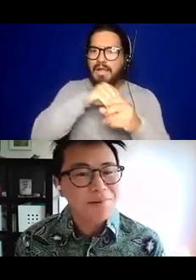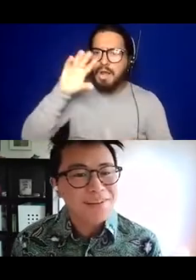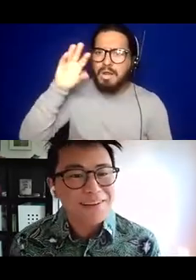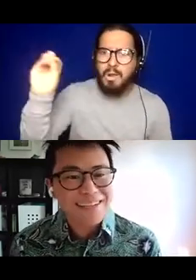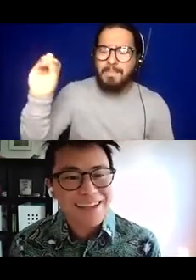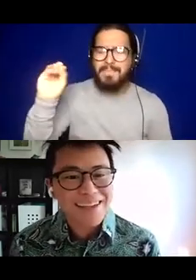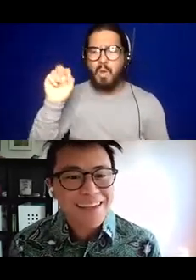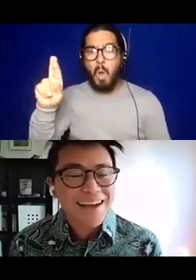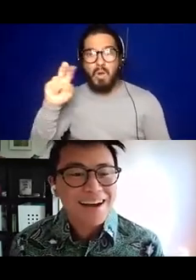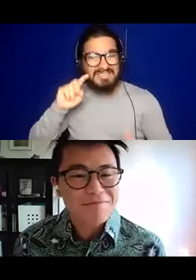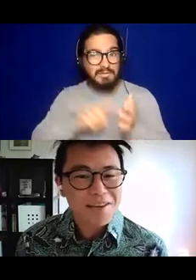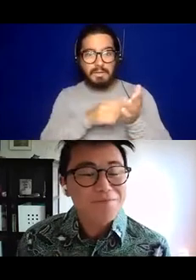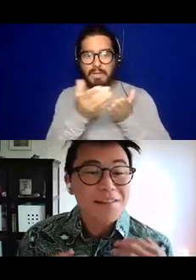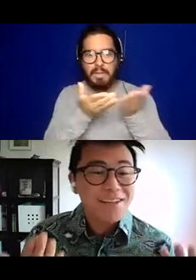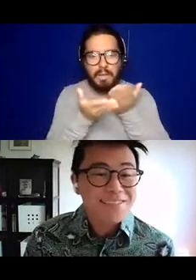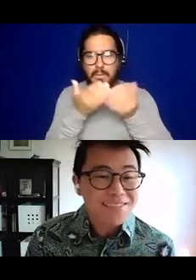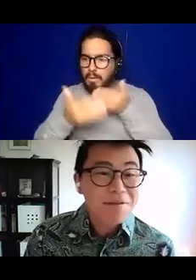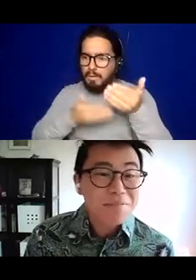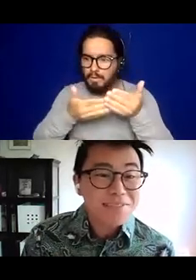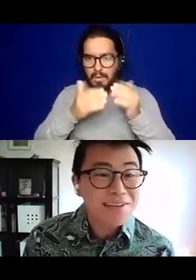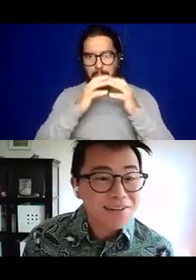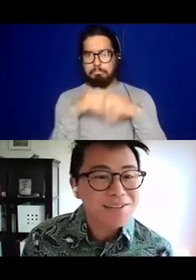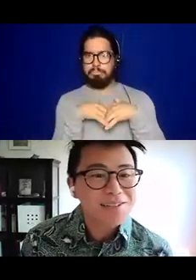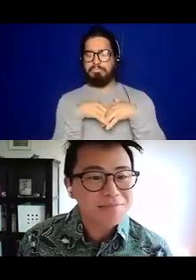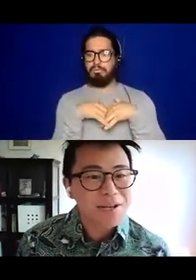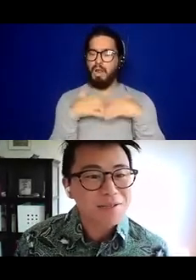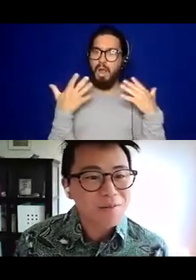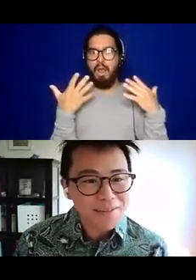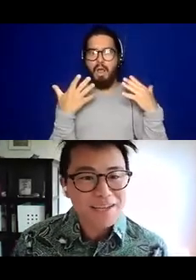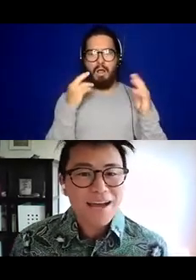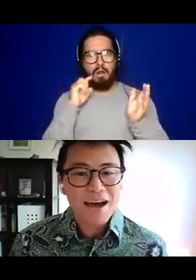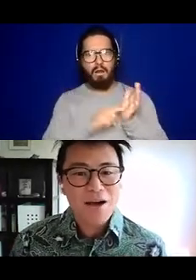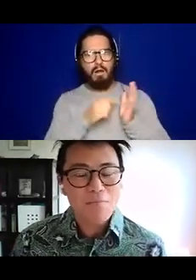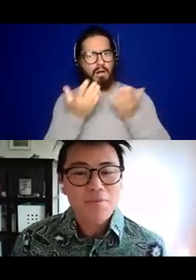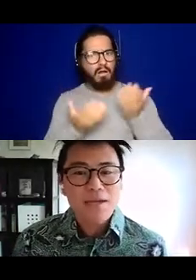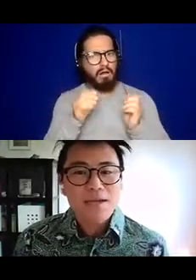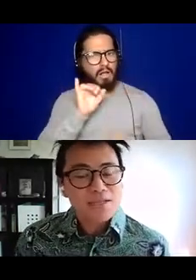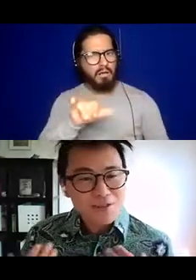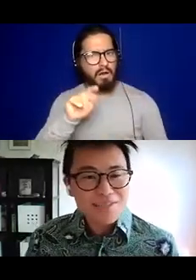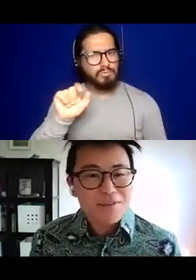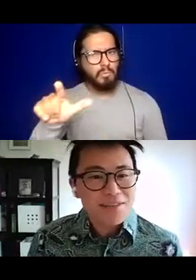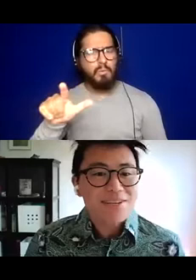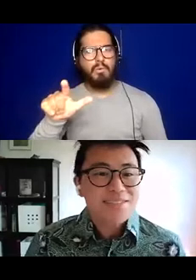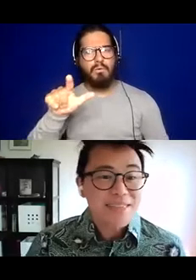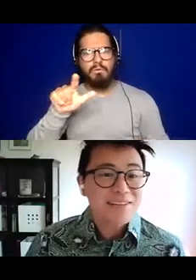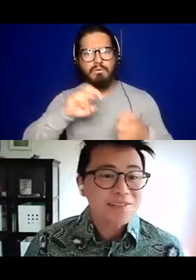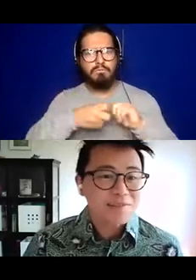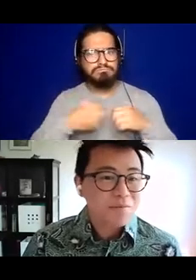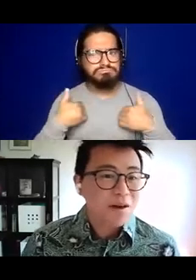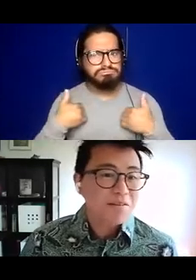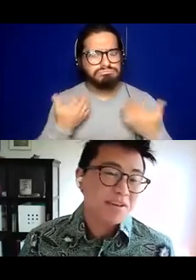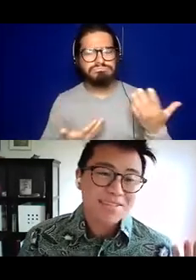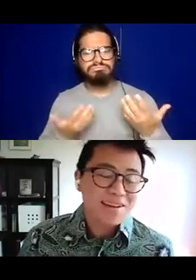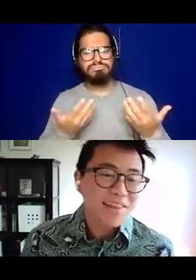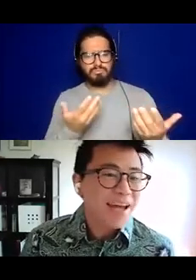for a period one day, and you realize there might be a security issue with my tool. So this is really addressing that issue